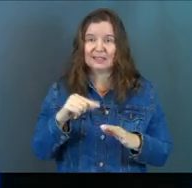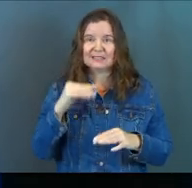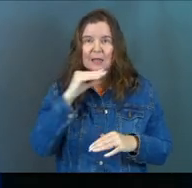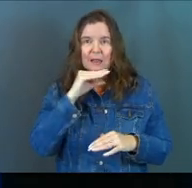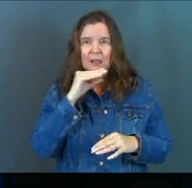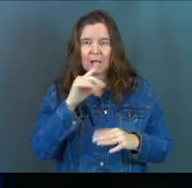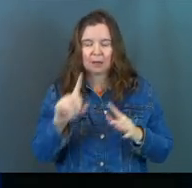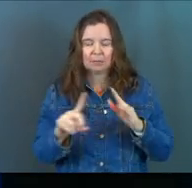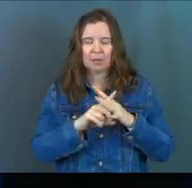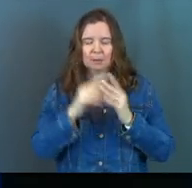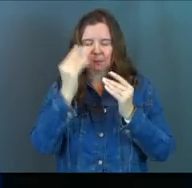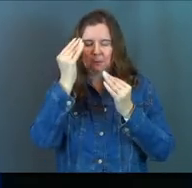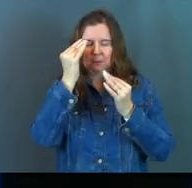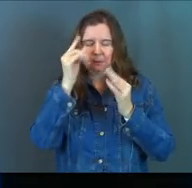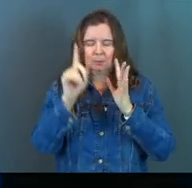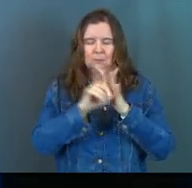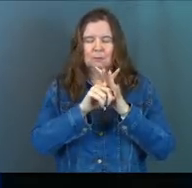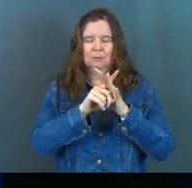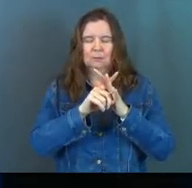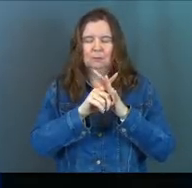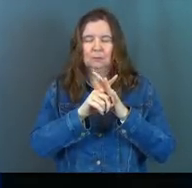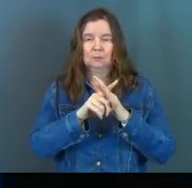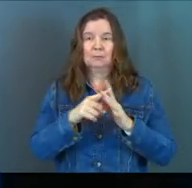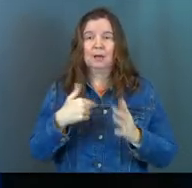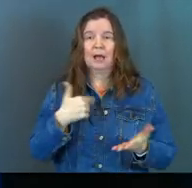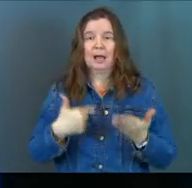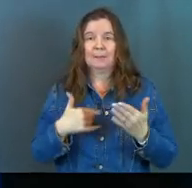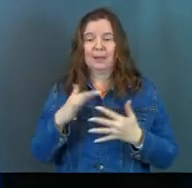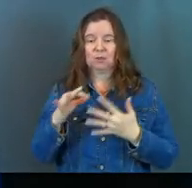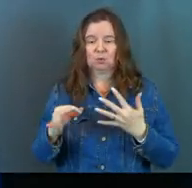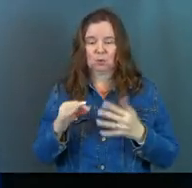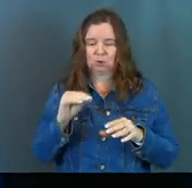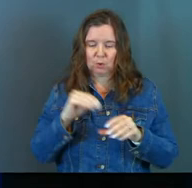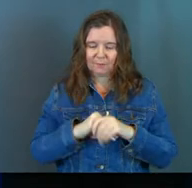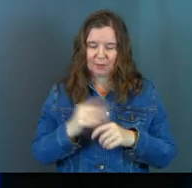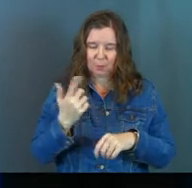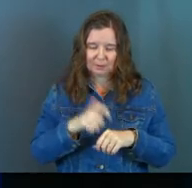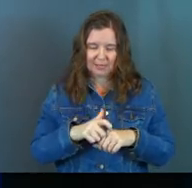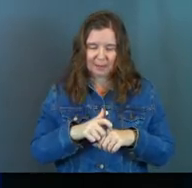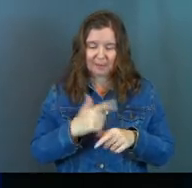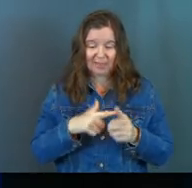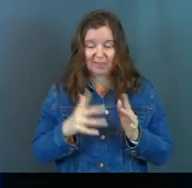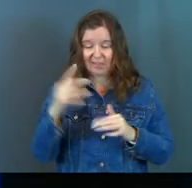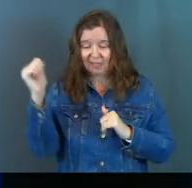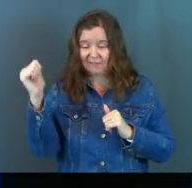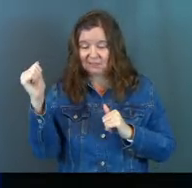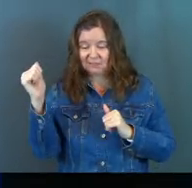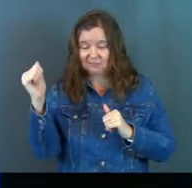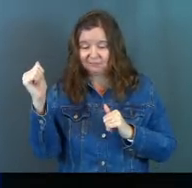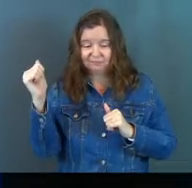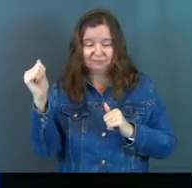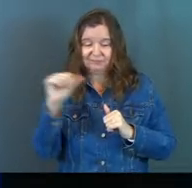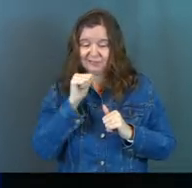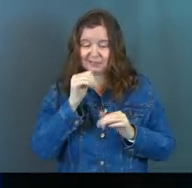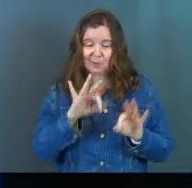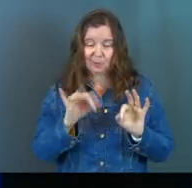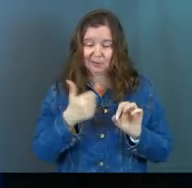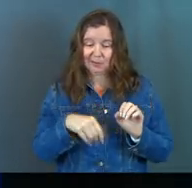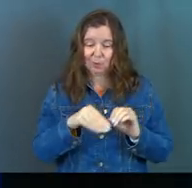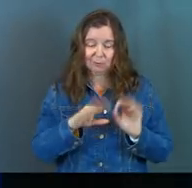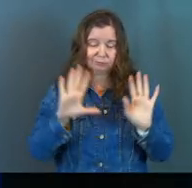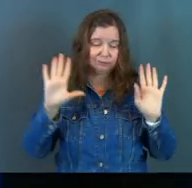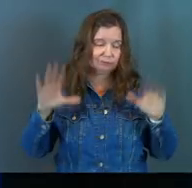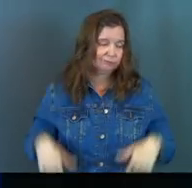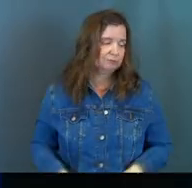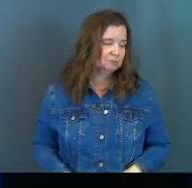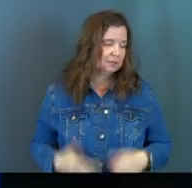little lie starts to come in. I made the choice to invest once, and then they left. And I'm not sure it's